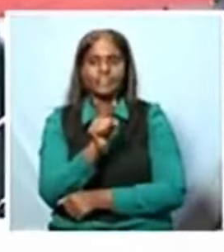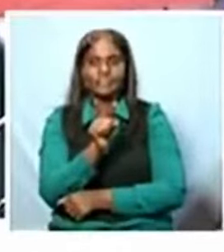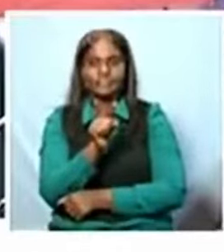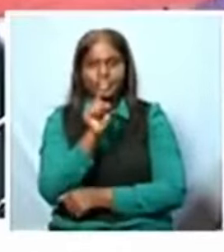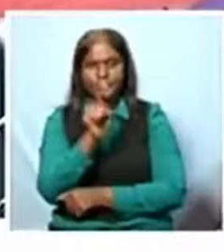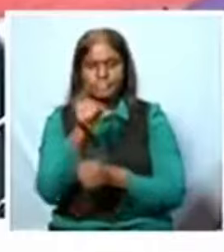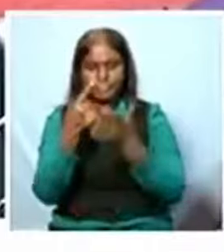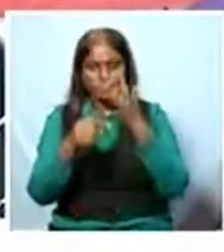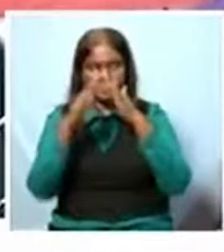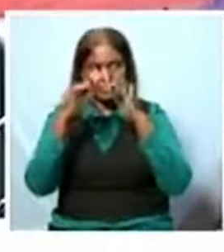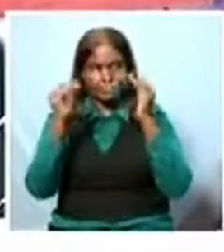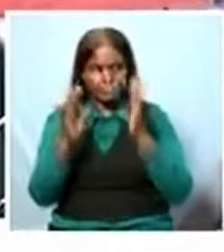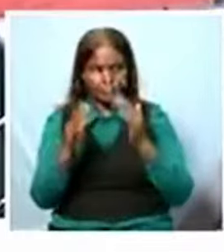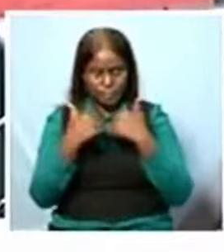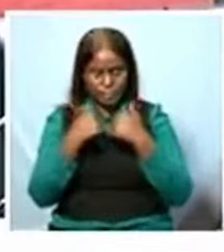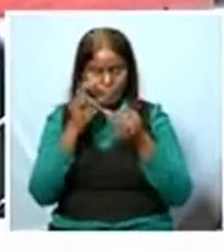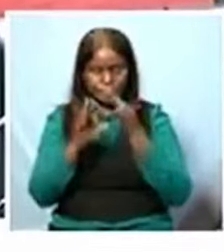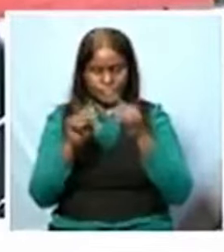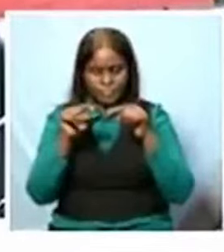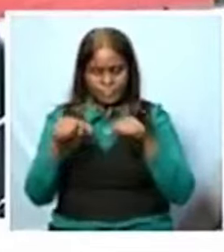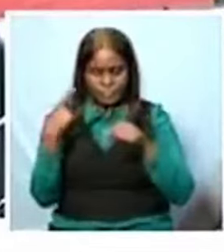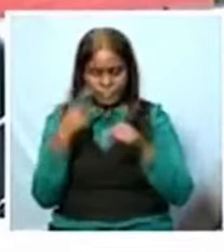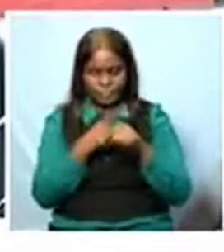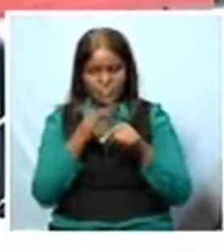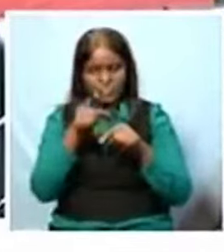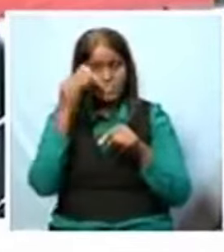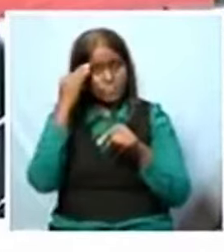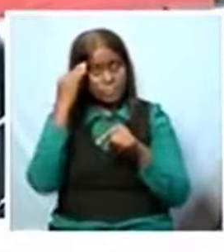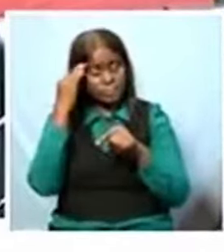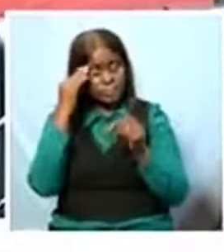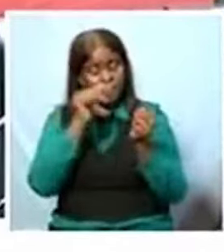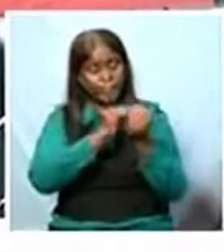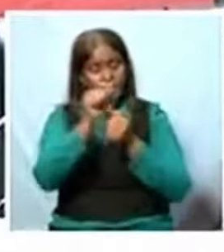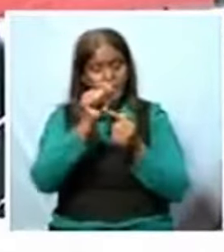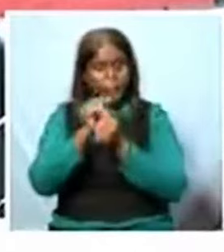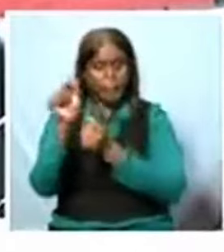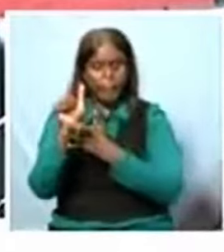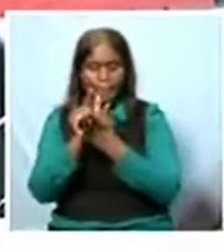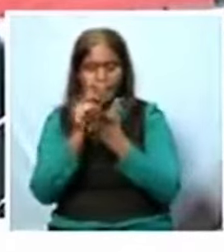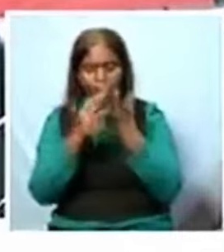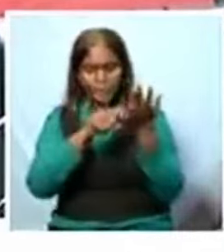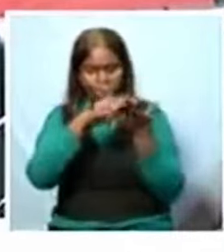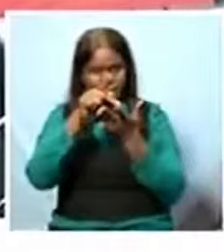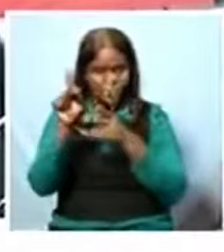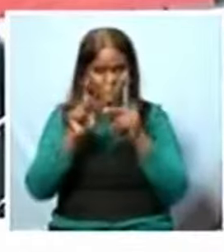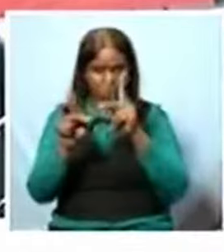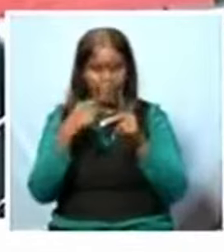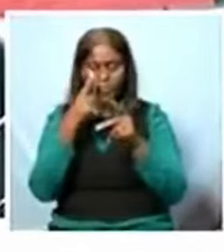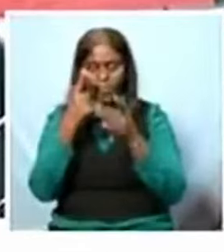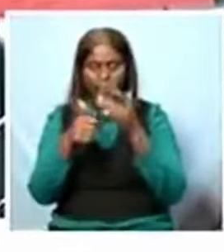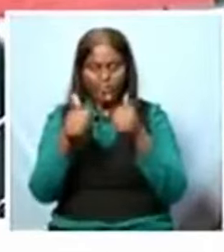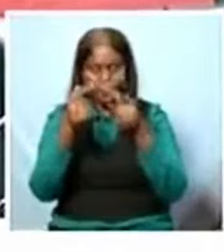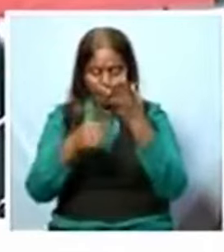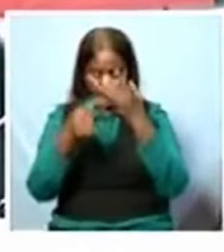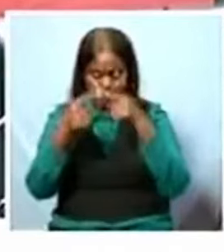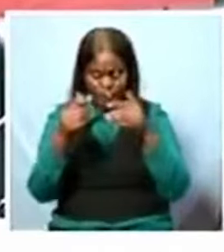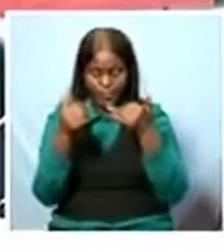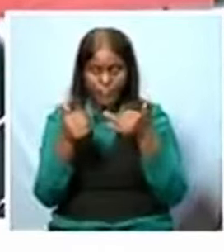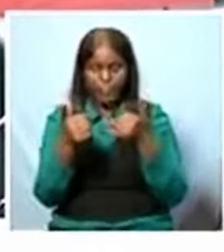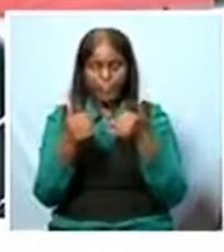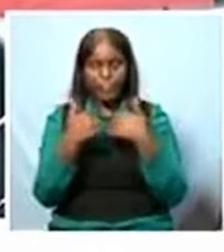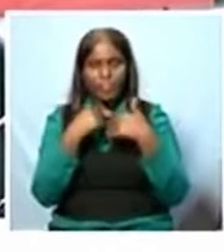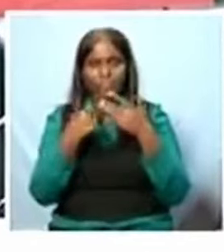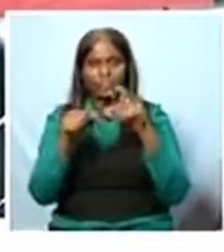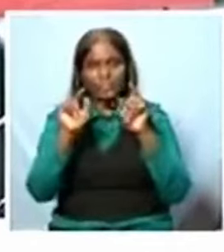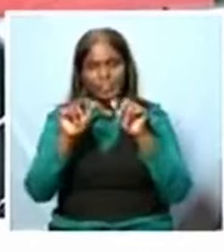the House does. If the House, passes a law that compensates people the way it is happening now, the House